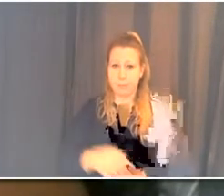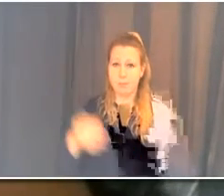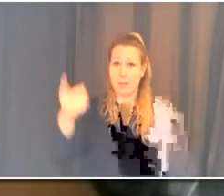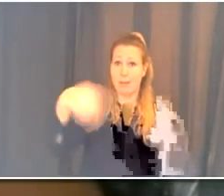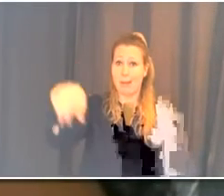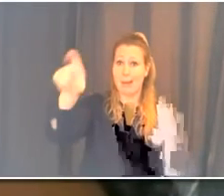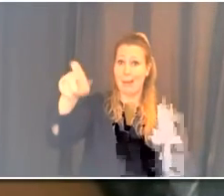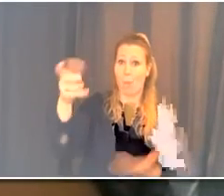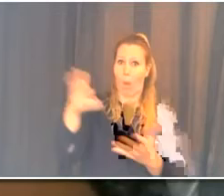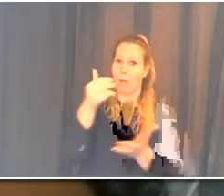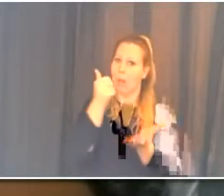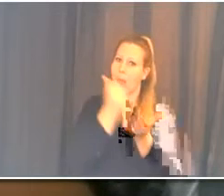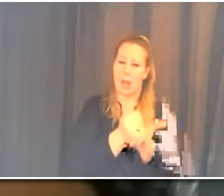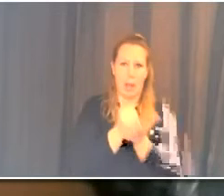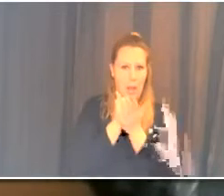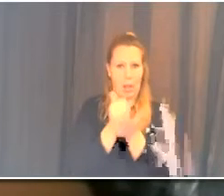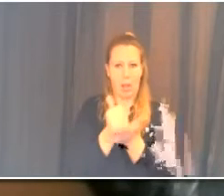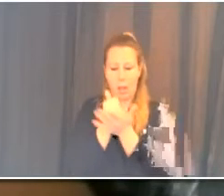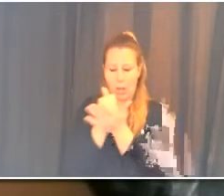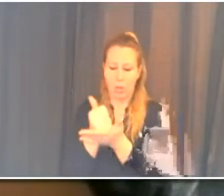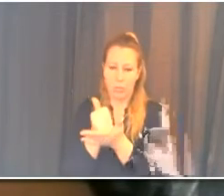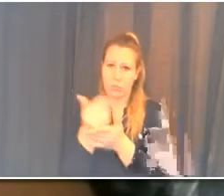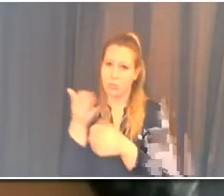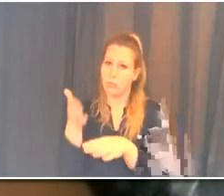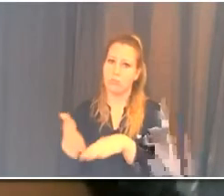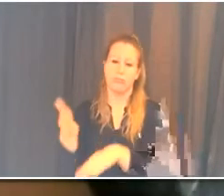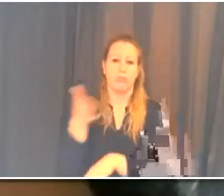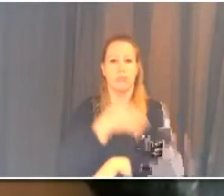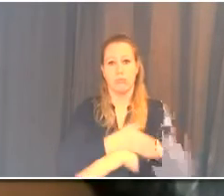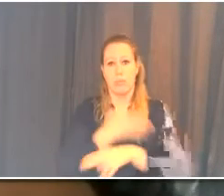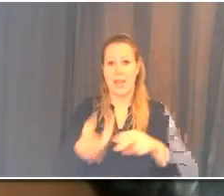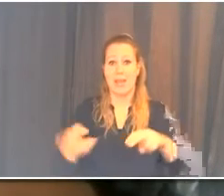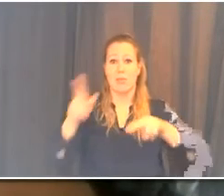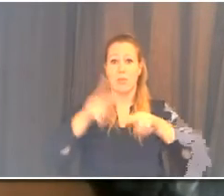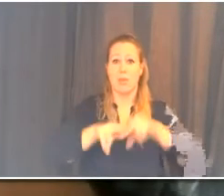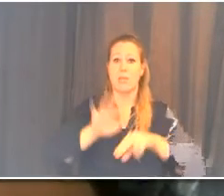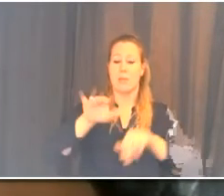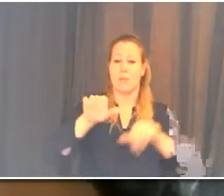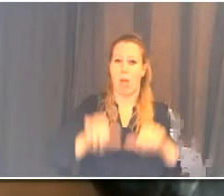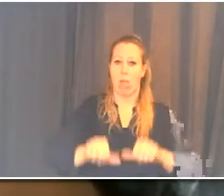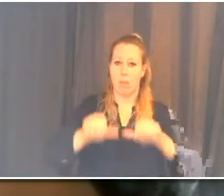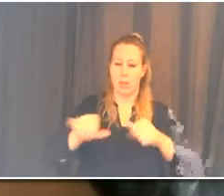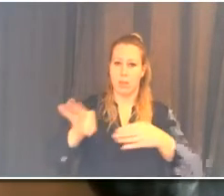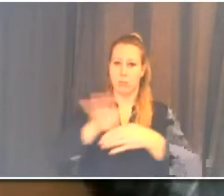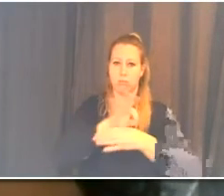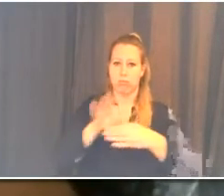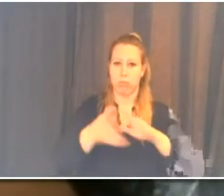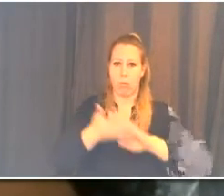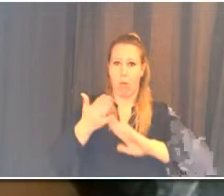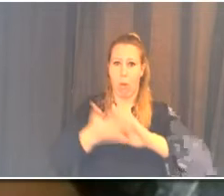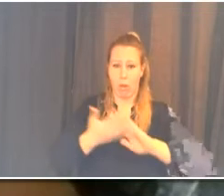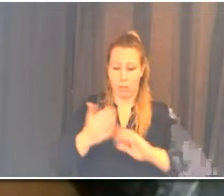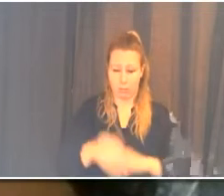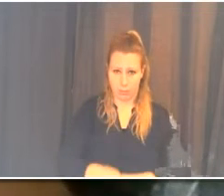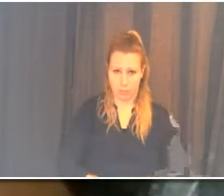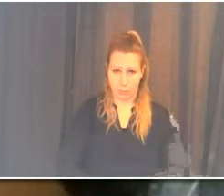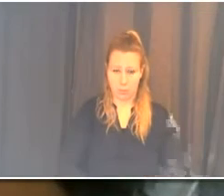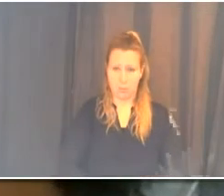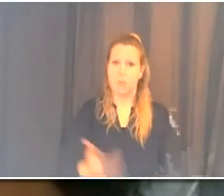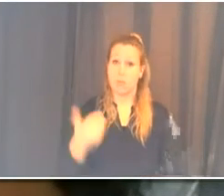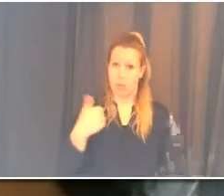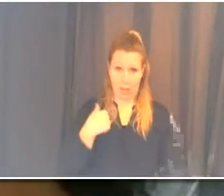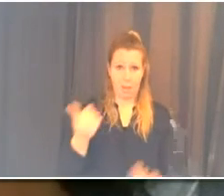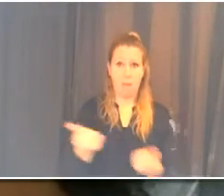expanded the uh work that's happening in pending cases in the Supreme Court so for example some of our